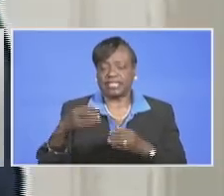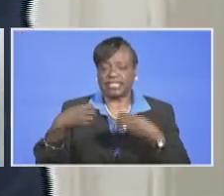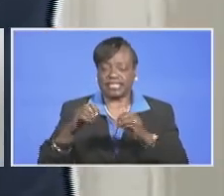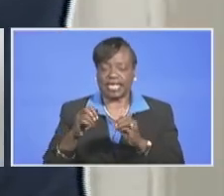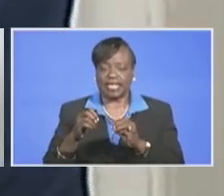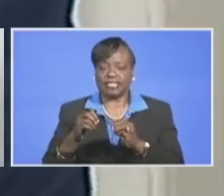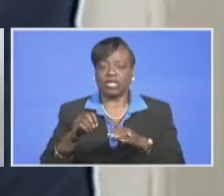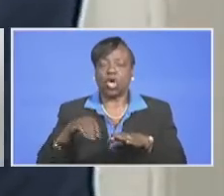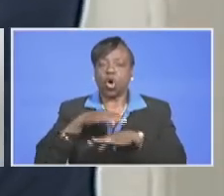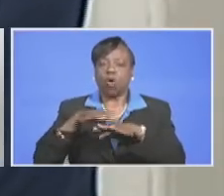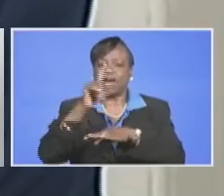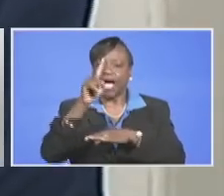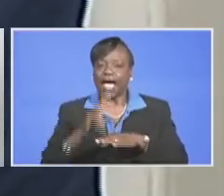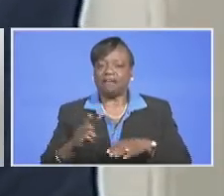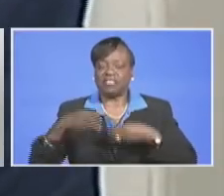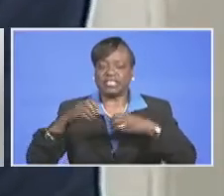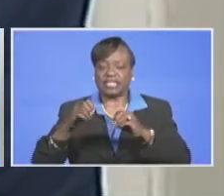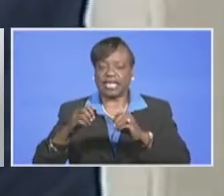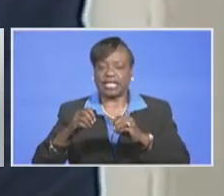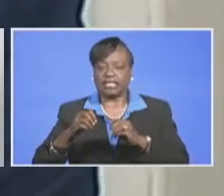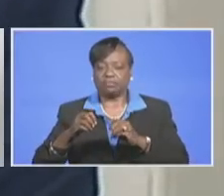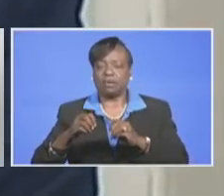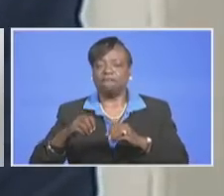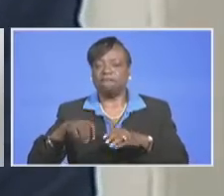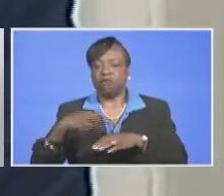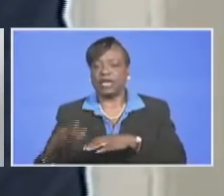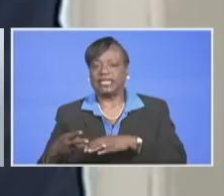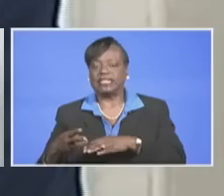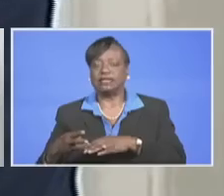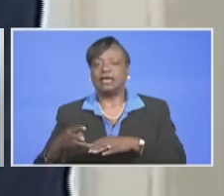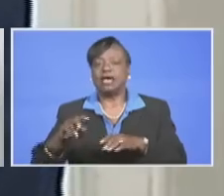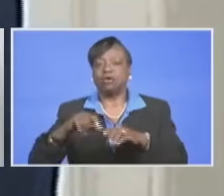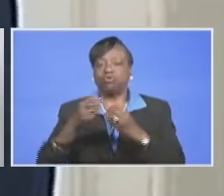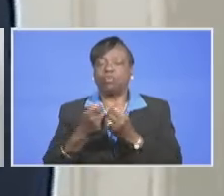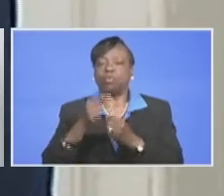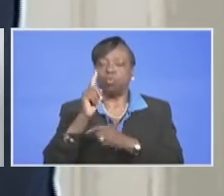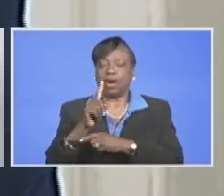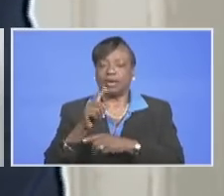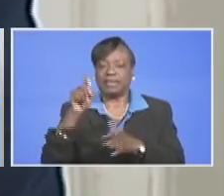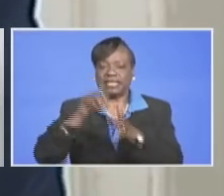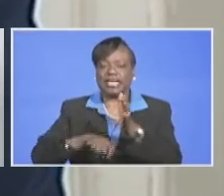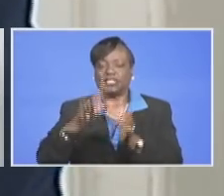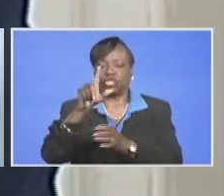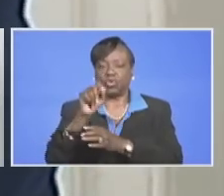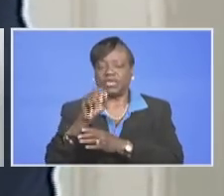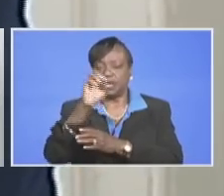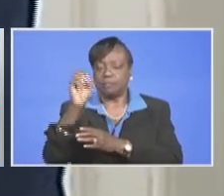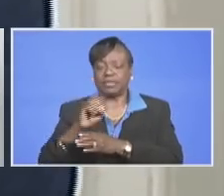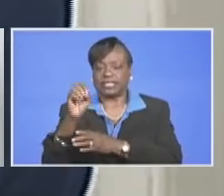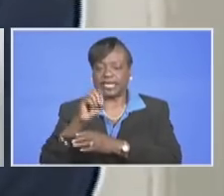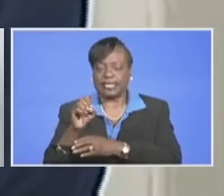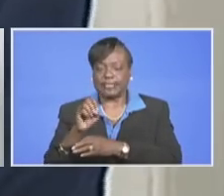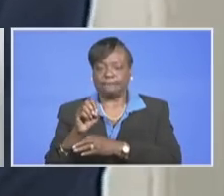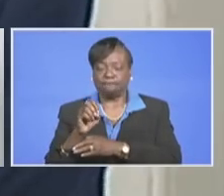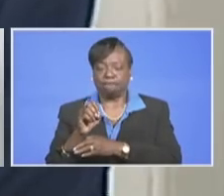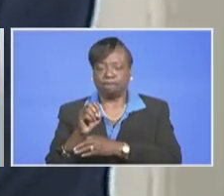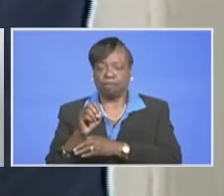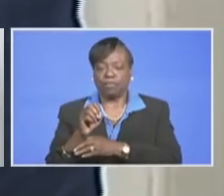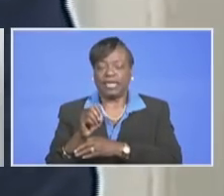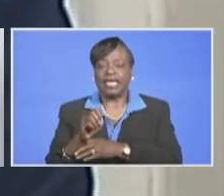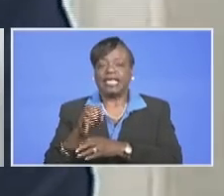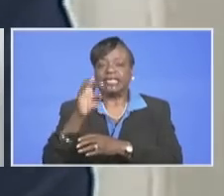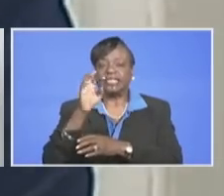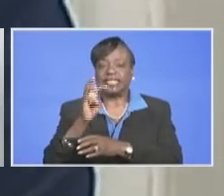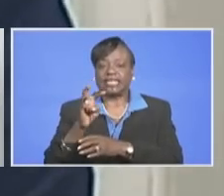just over half of their sales will fall into Tier 1 and will be taxed at 20%. And what is most revealing, Mr. Speaker, 6